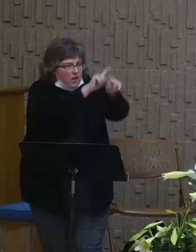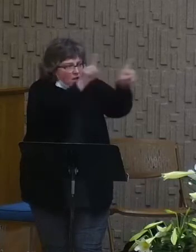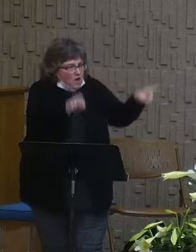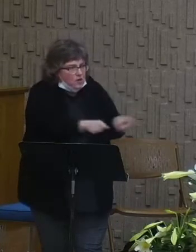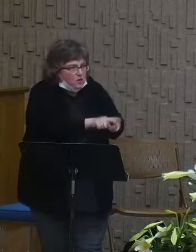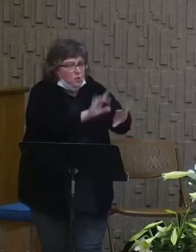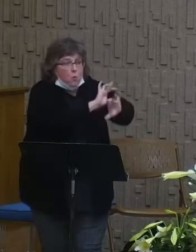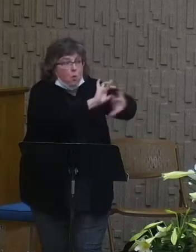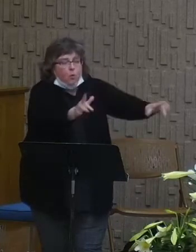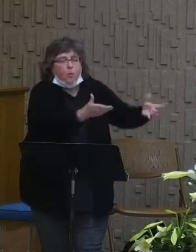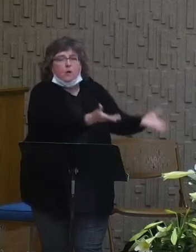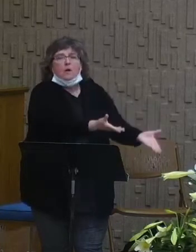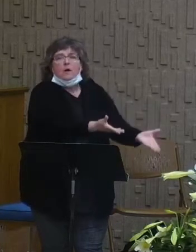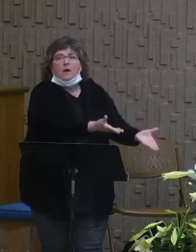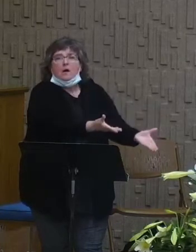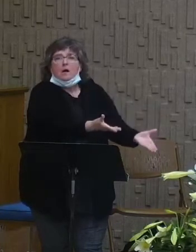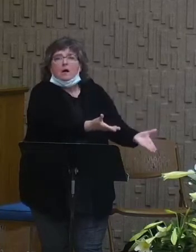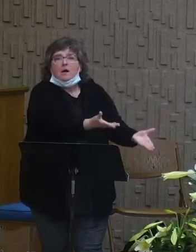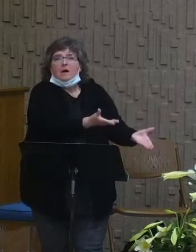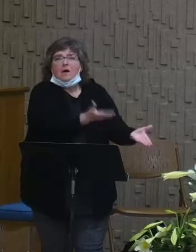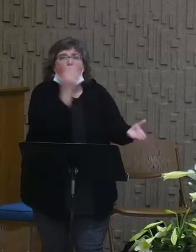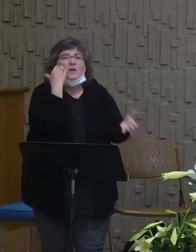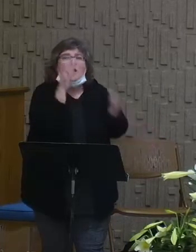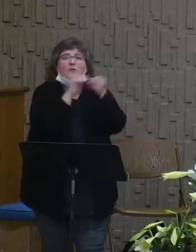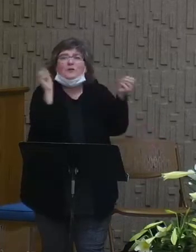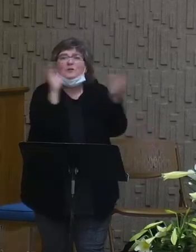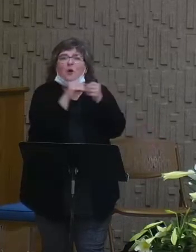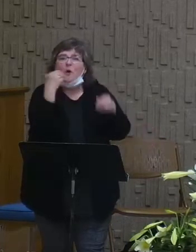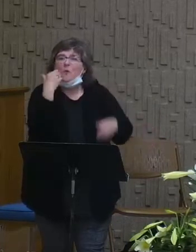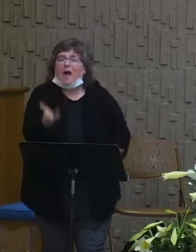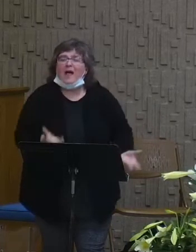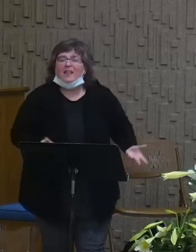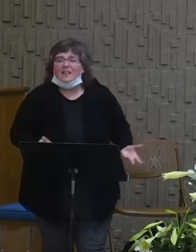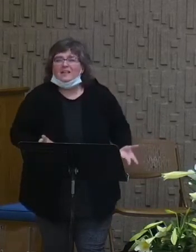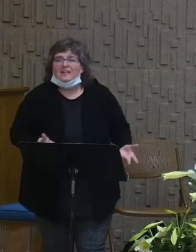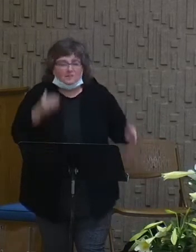tomb. And we know the story well, that